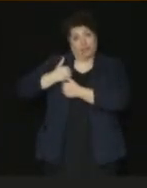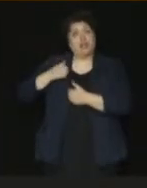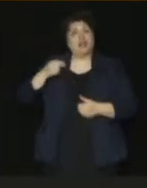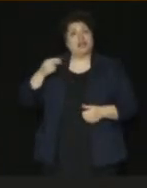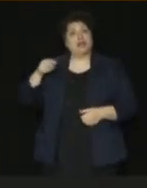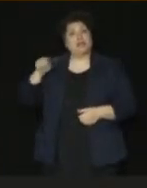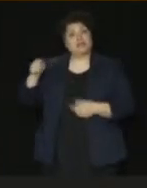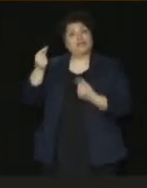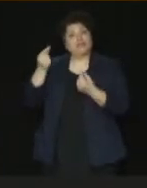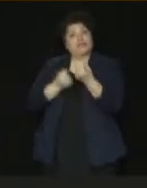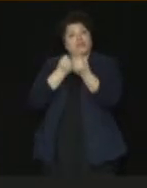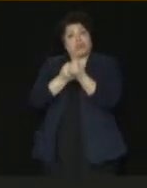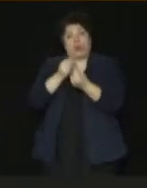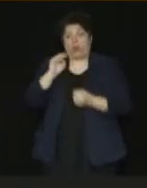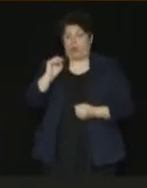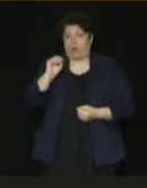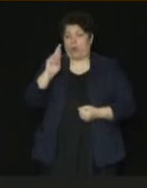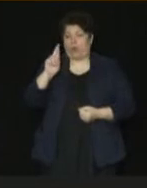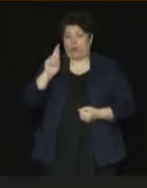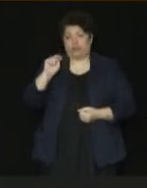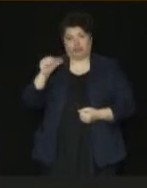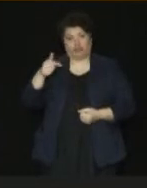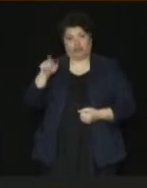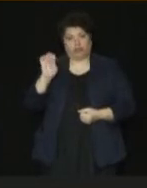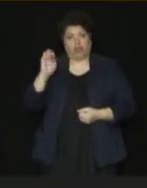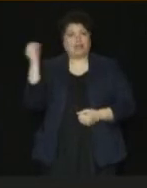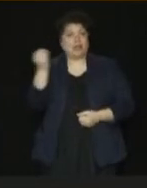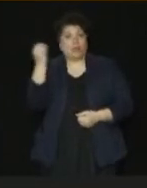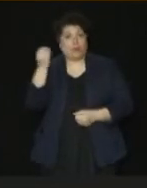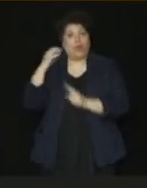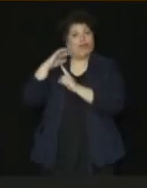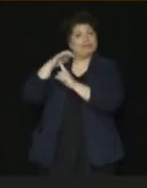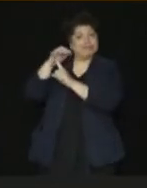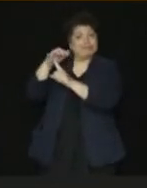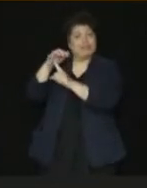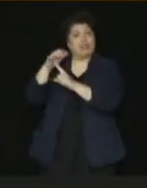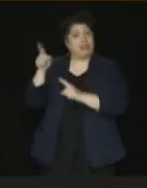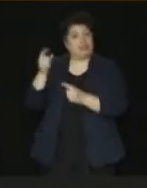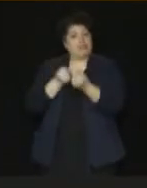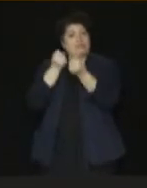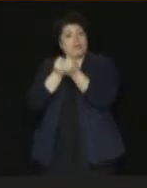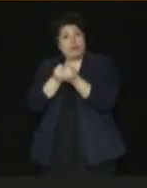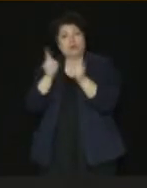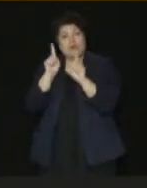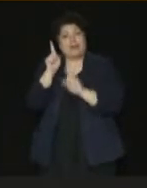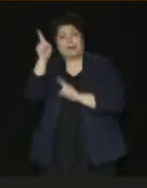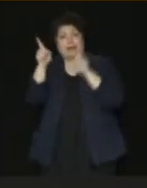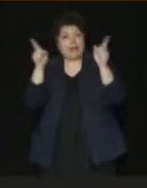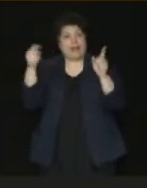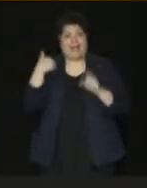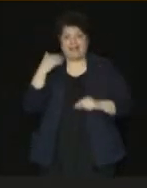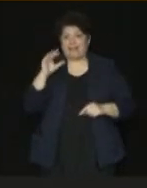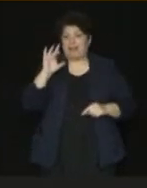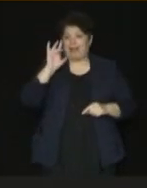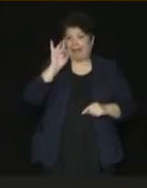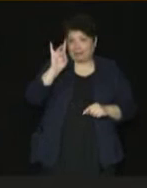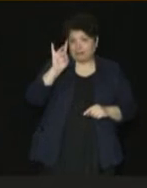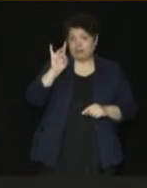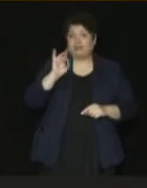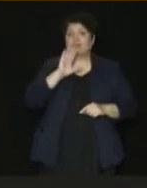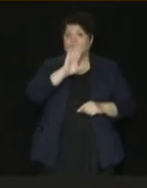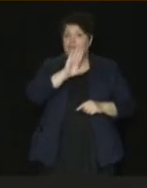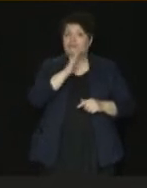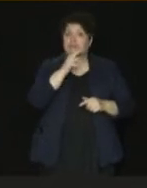alongside Orange in Ontario. They're currently supporting vaccinations in the first 8 of 32 priority communities